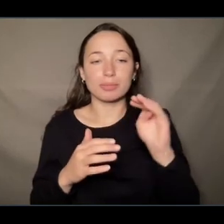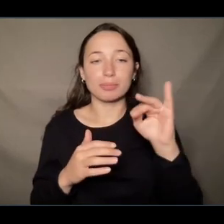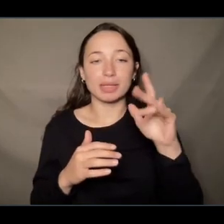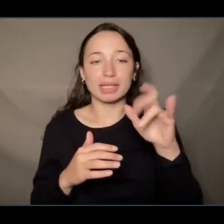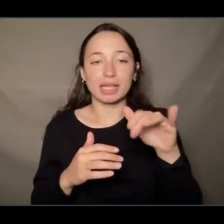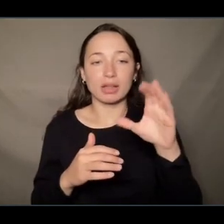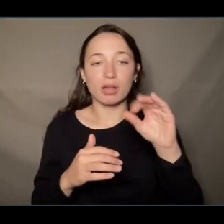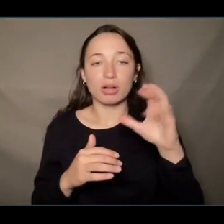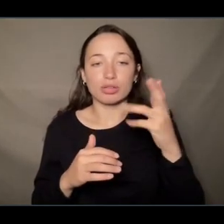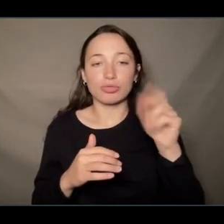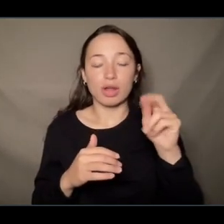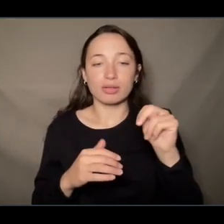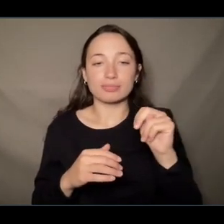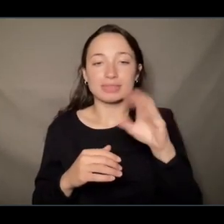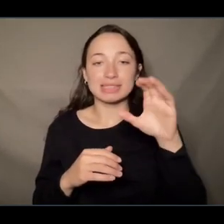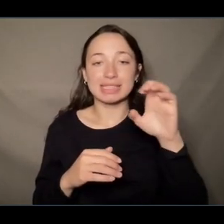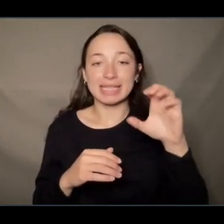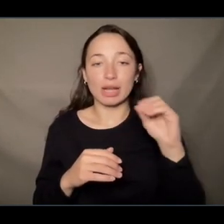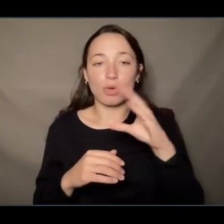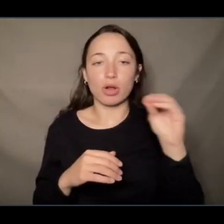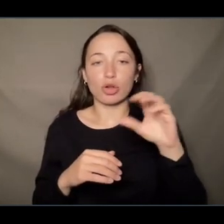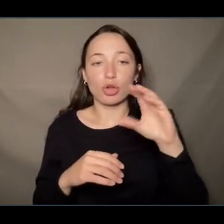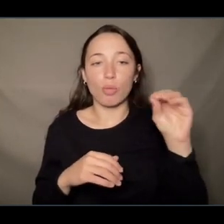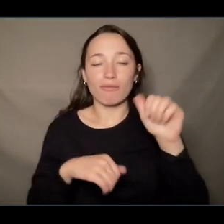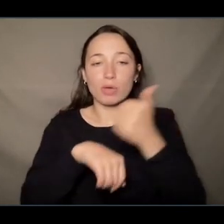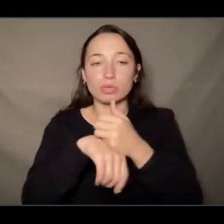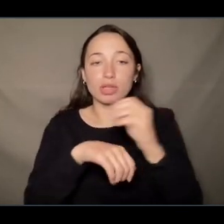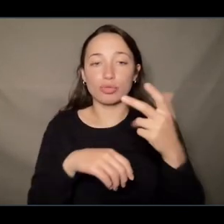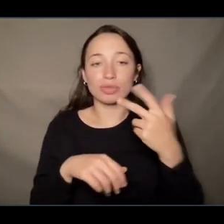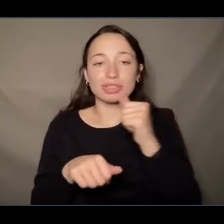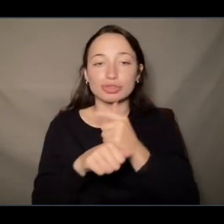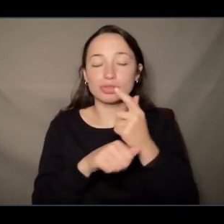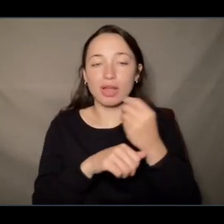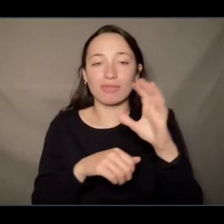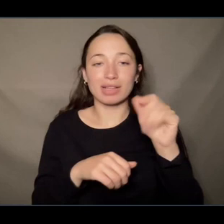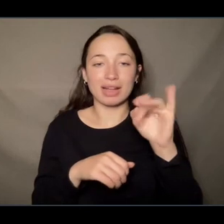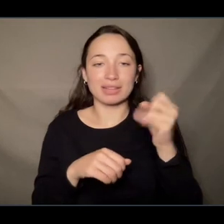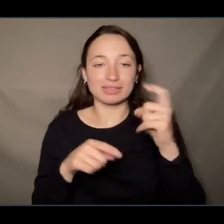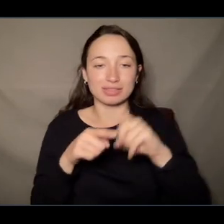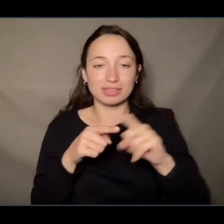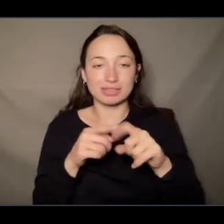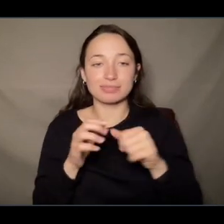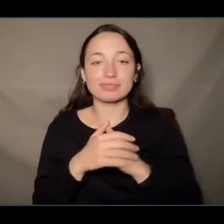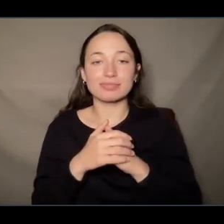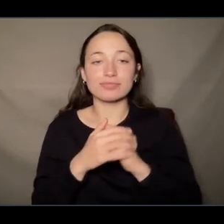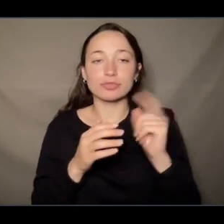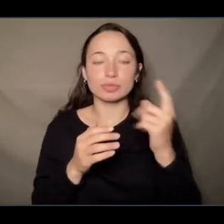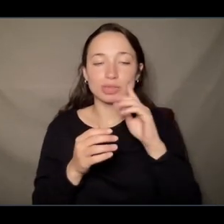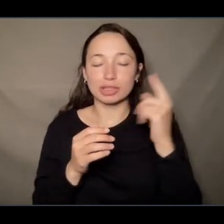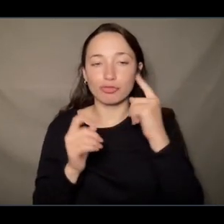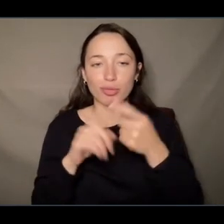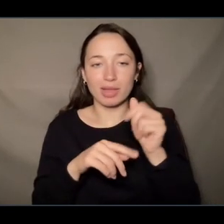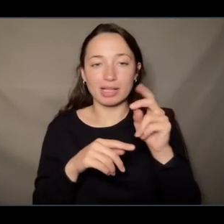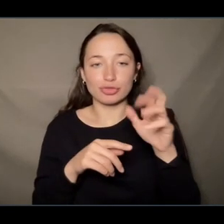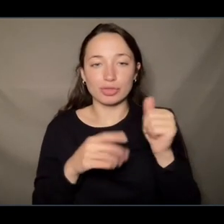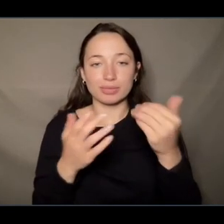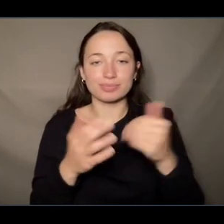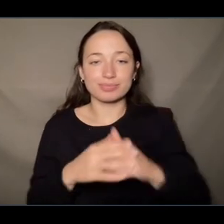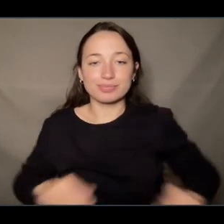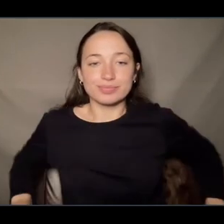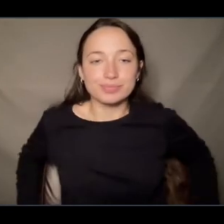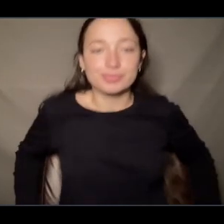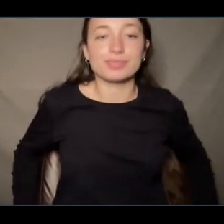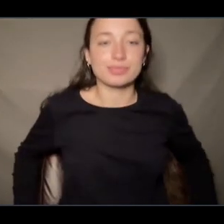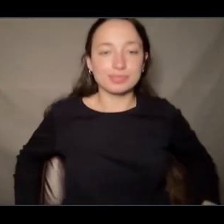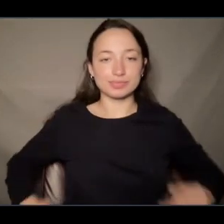who is the CEO and co-founder with her three sisters of Catie's Closet. So first we'll hear from